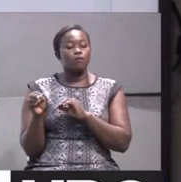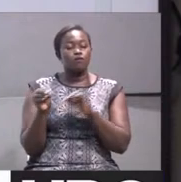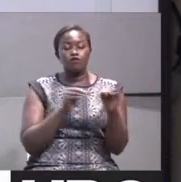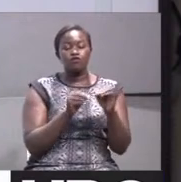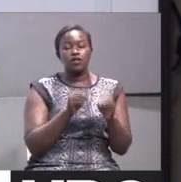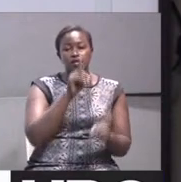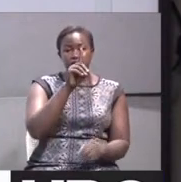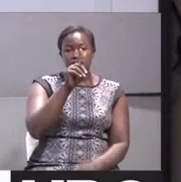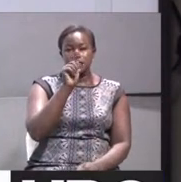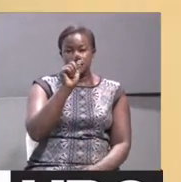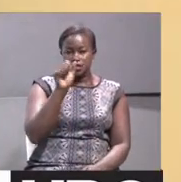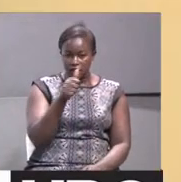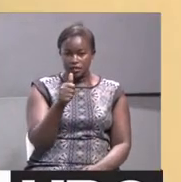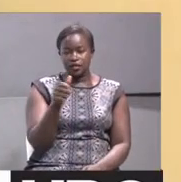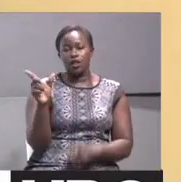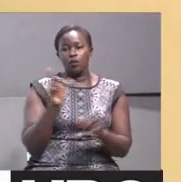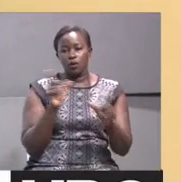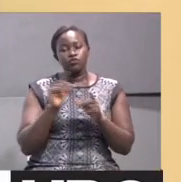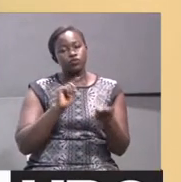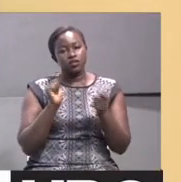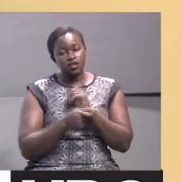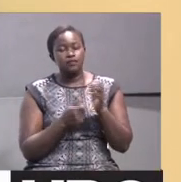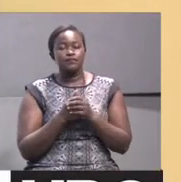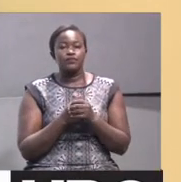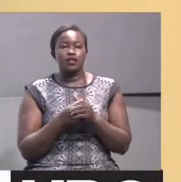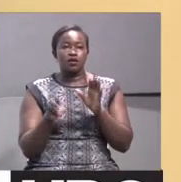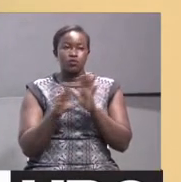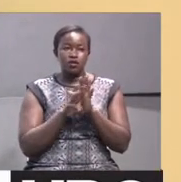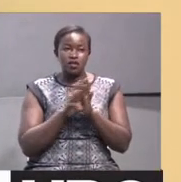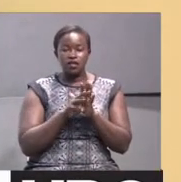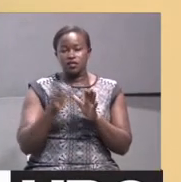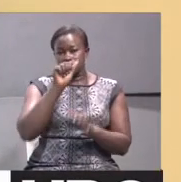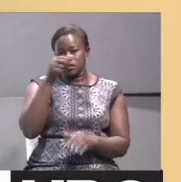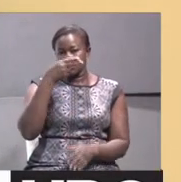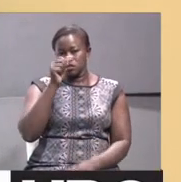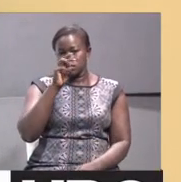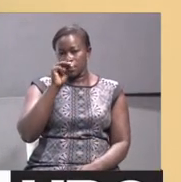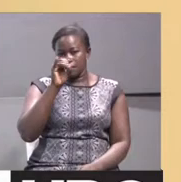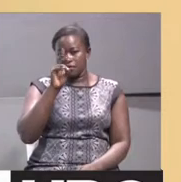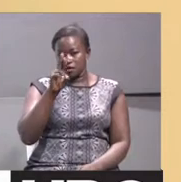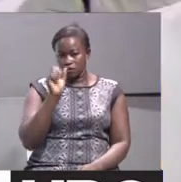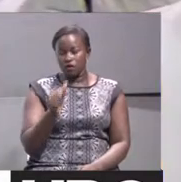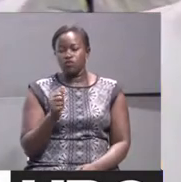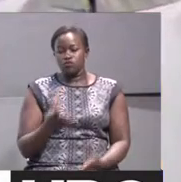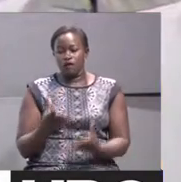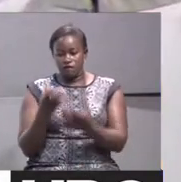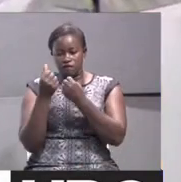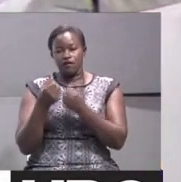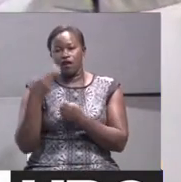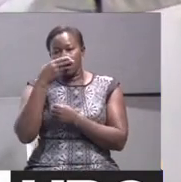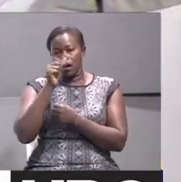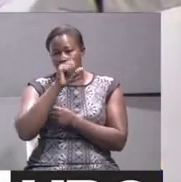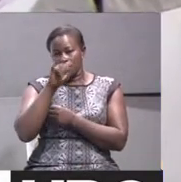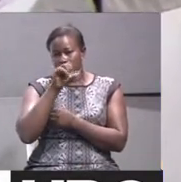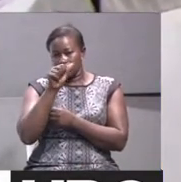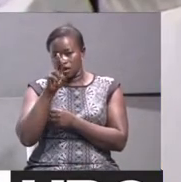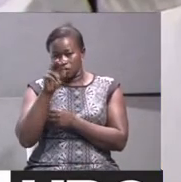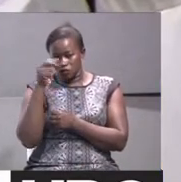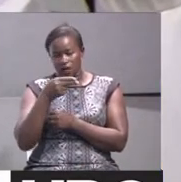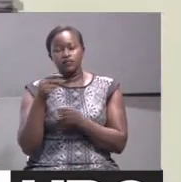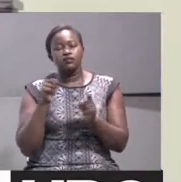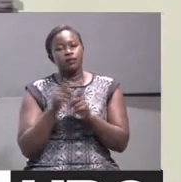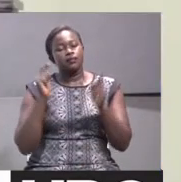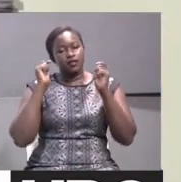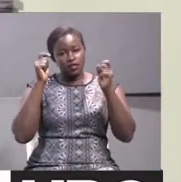BTS, the location. Meanwhile, witness Shamira Nabasa, who arrested the accused Hajara Nakandi, also